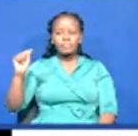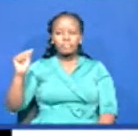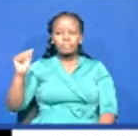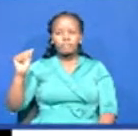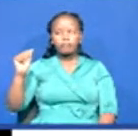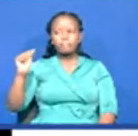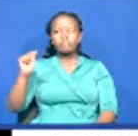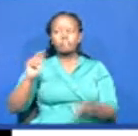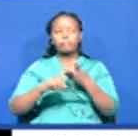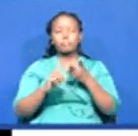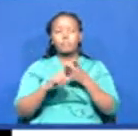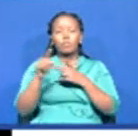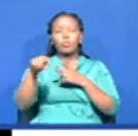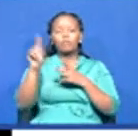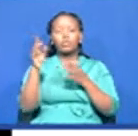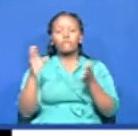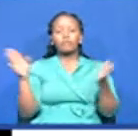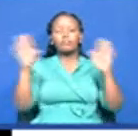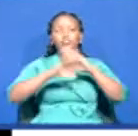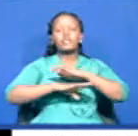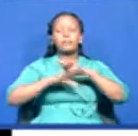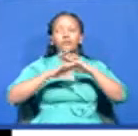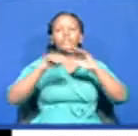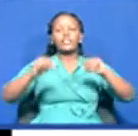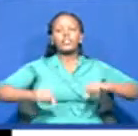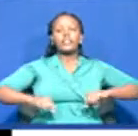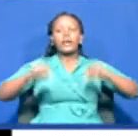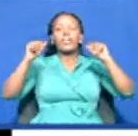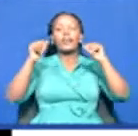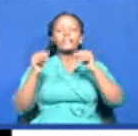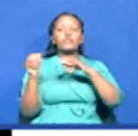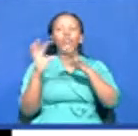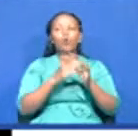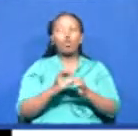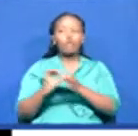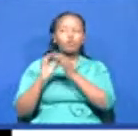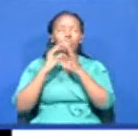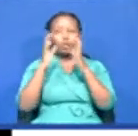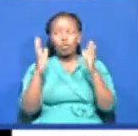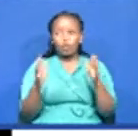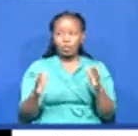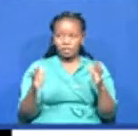He's the Deputy Head of Public Service and Coordinator of